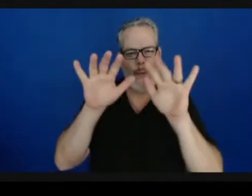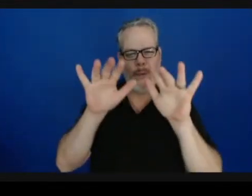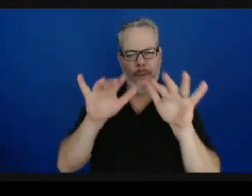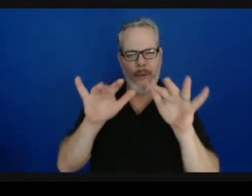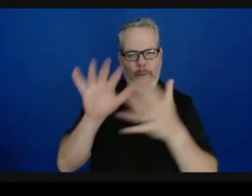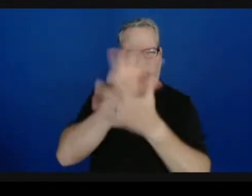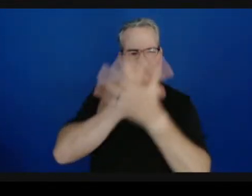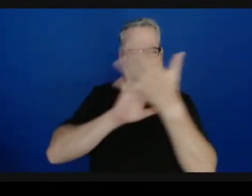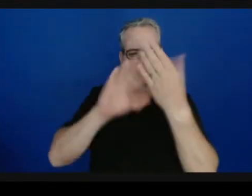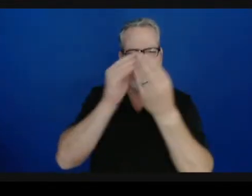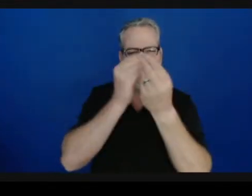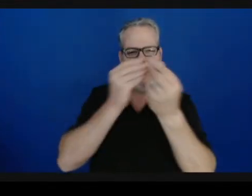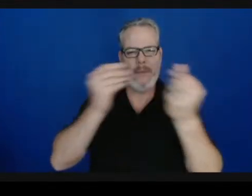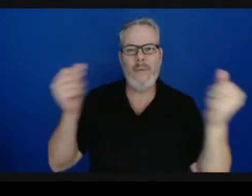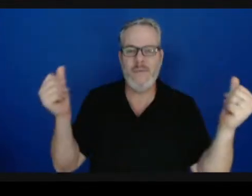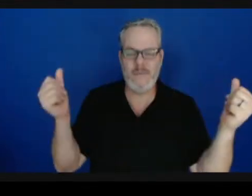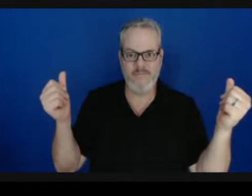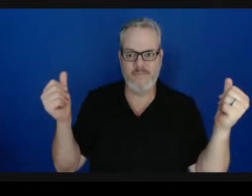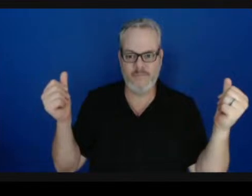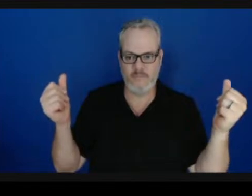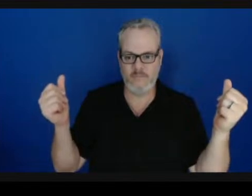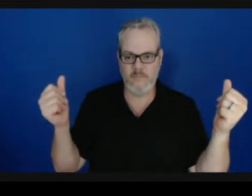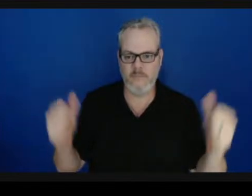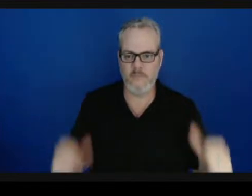our eyes are better than these cameras, but